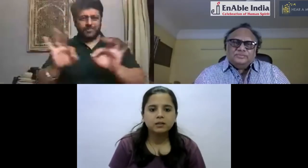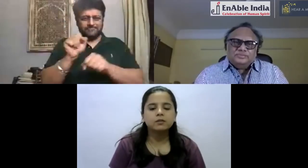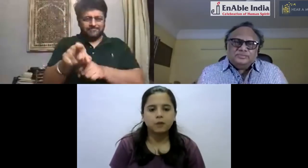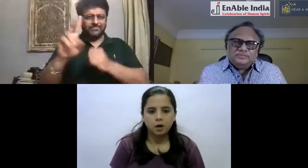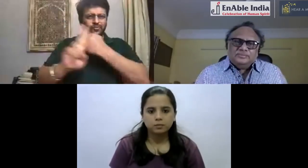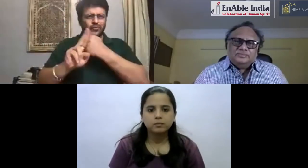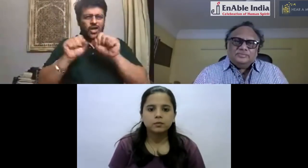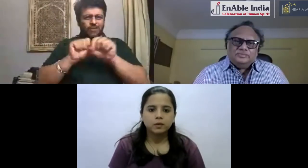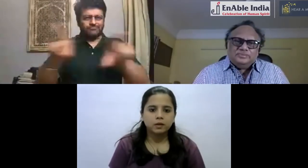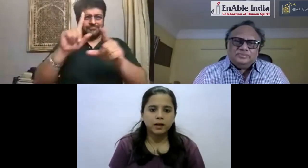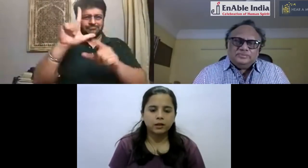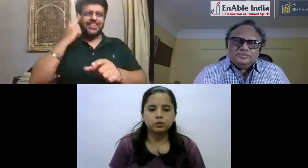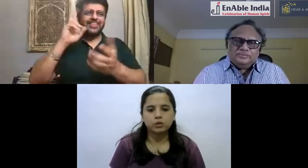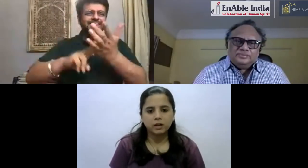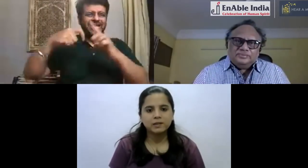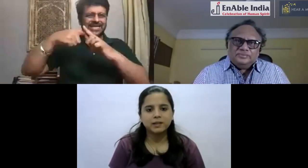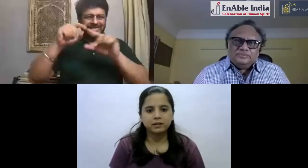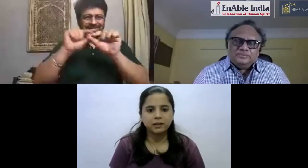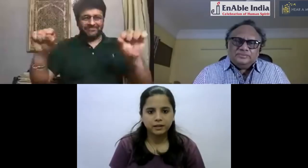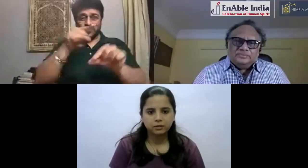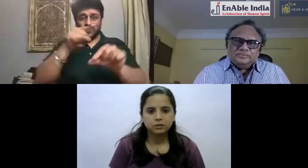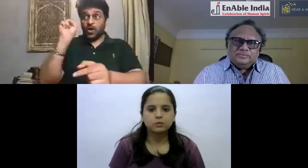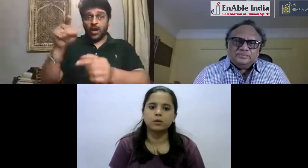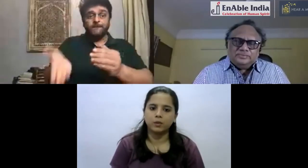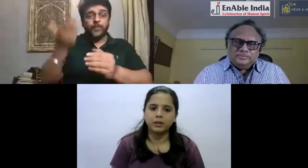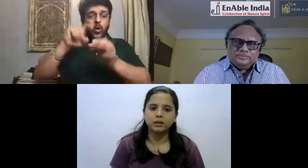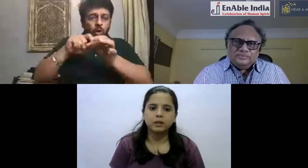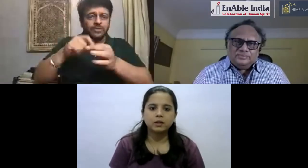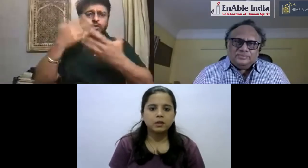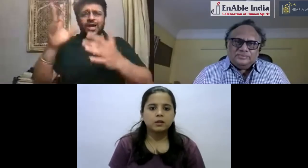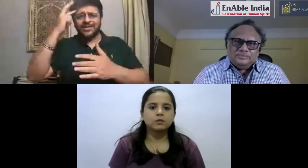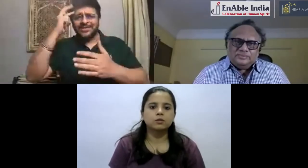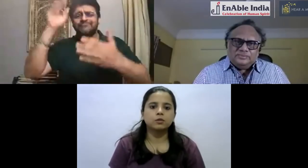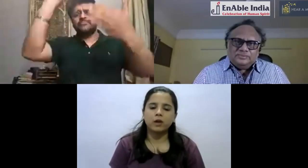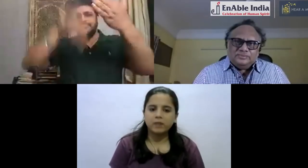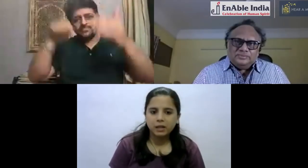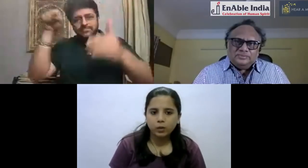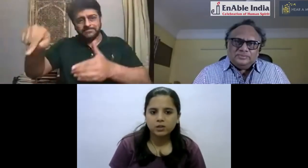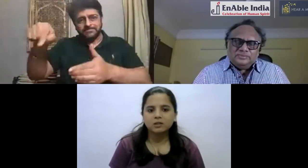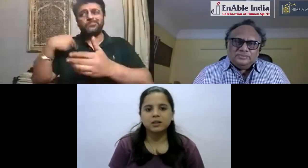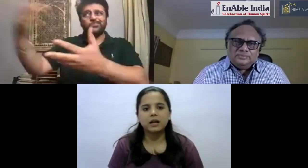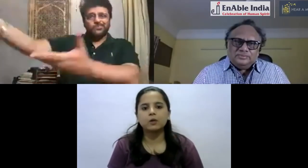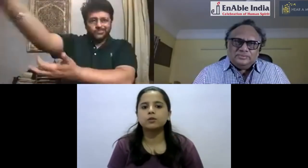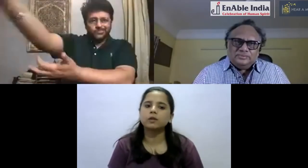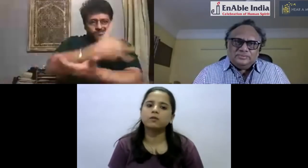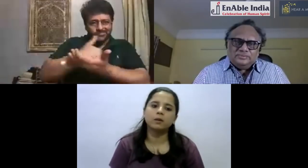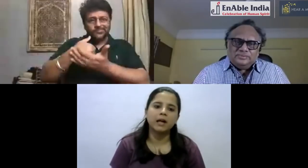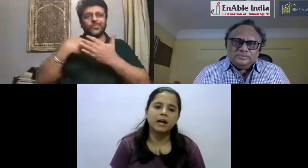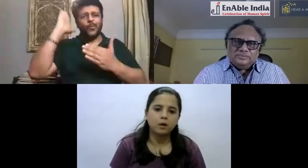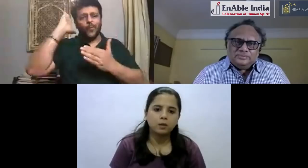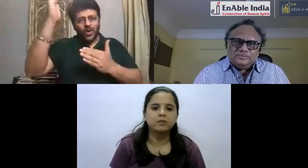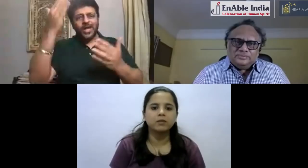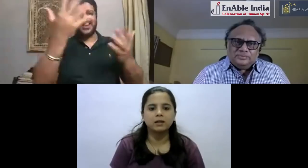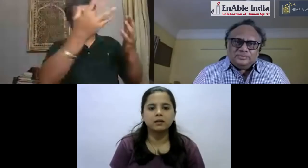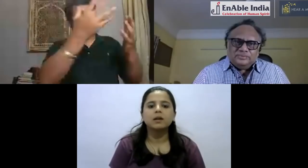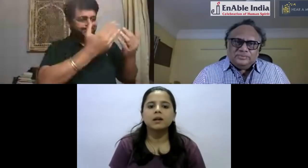feedback form right now. Tushar will send the link to everyone. So if you have any questions, any doubts, you can fill up that